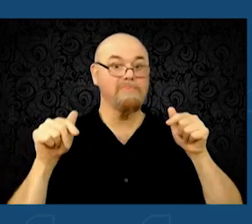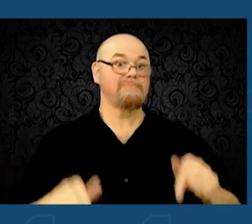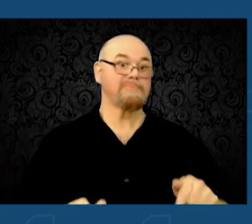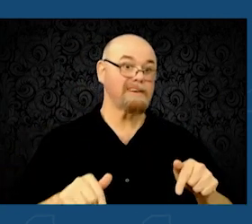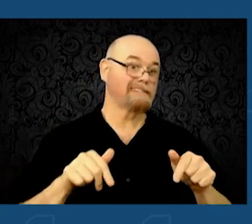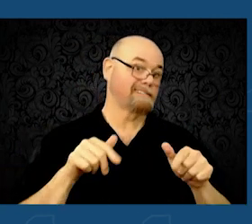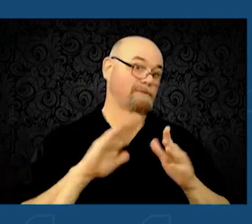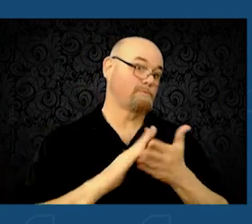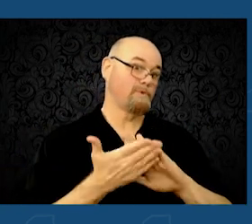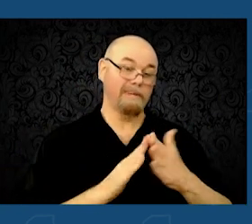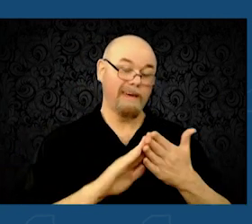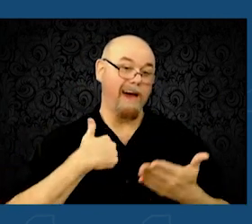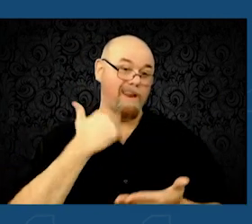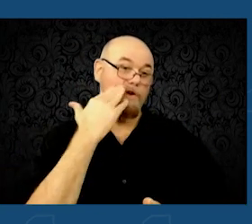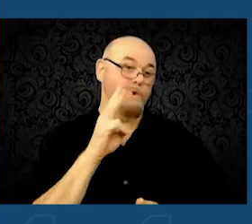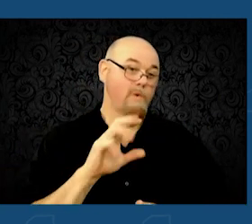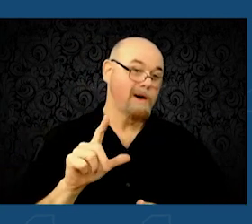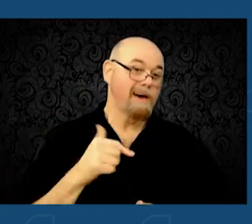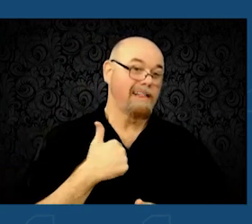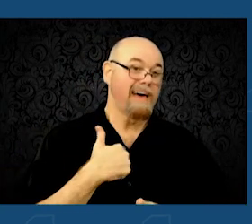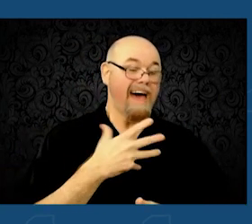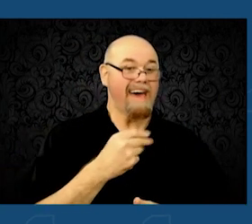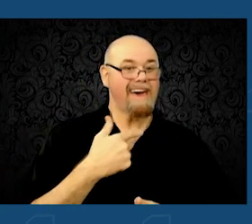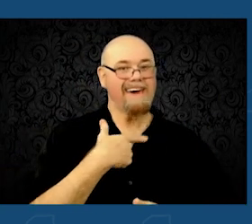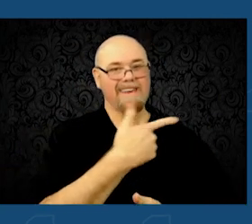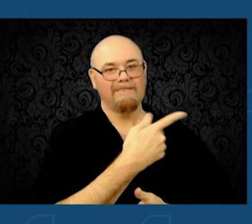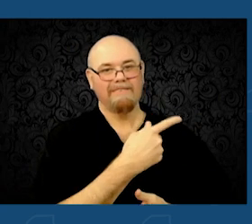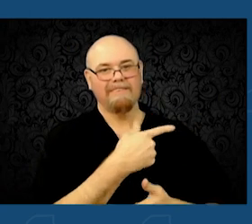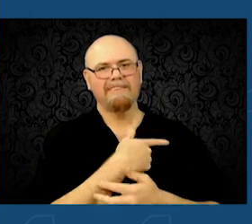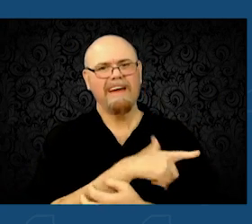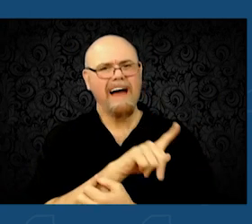well. And in fact, you mentioned Lackawanna.